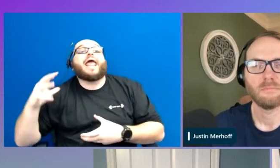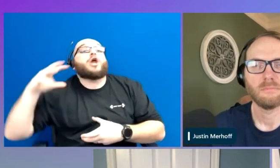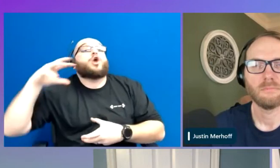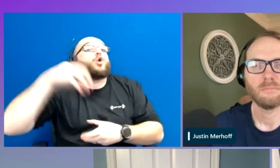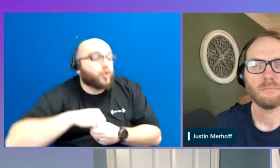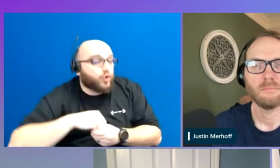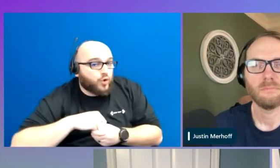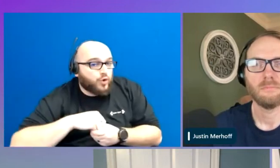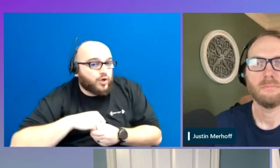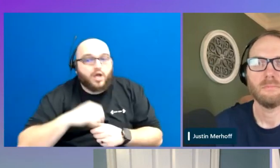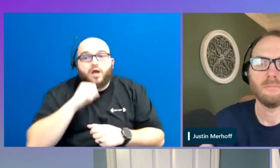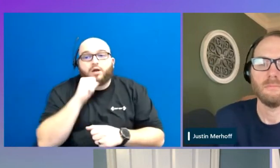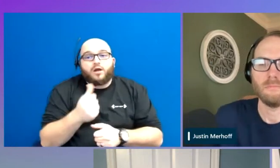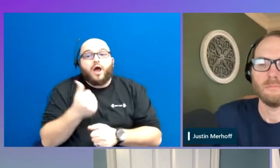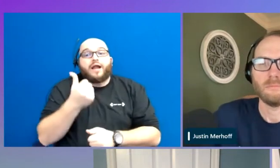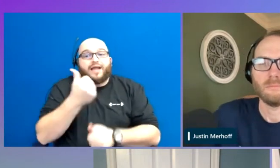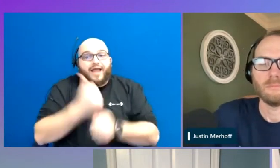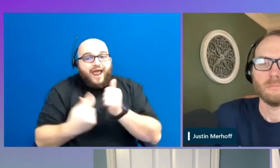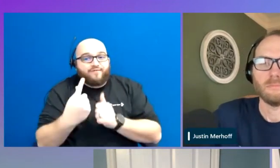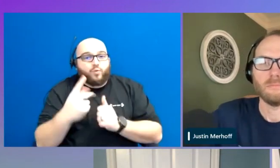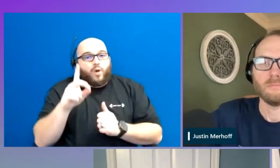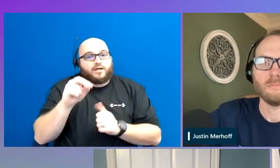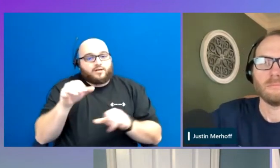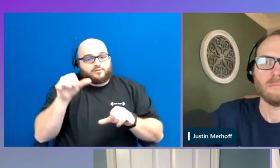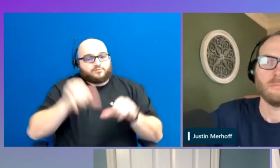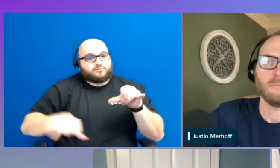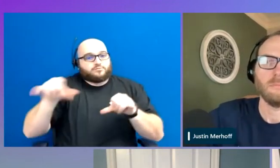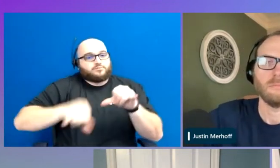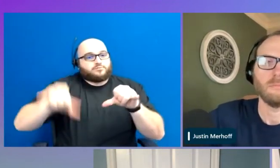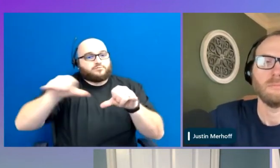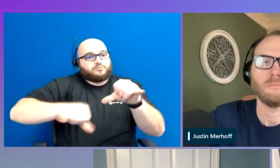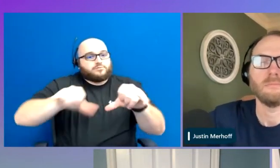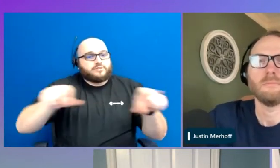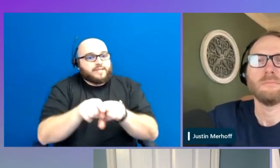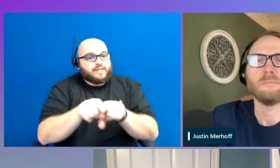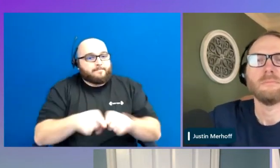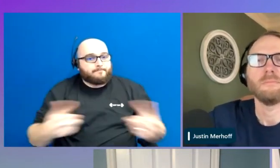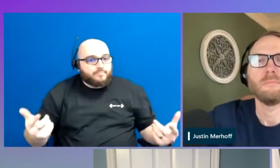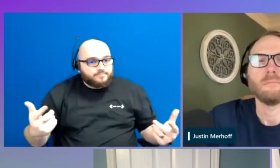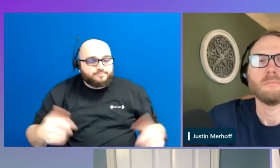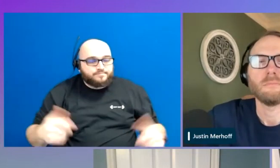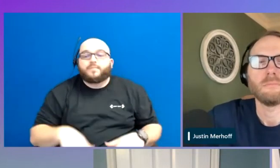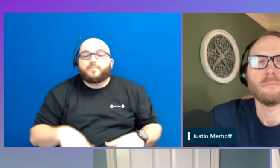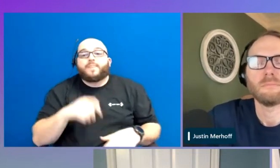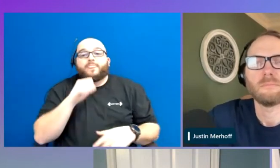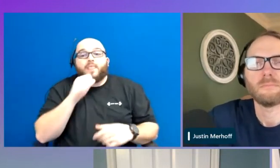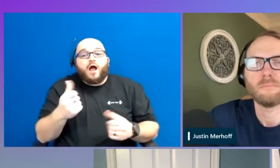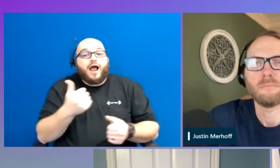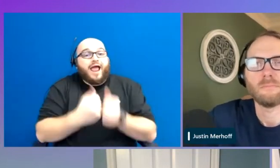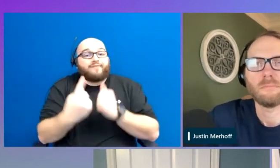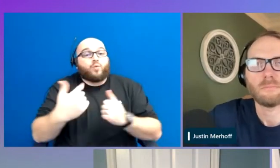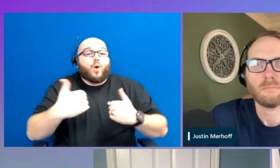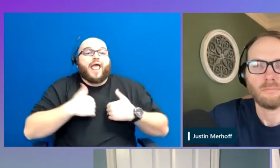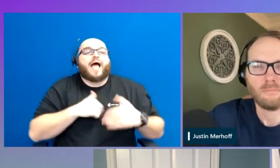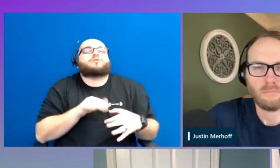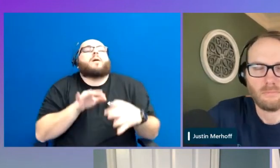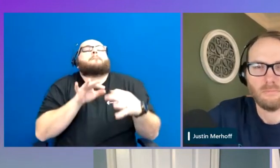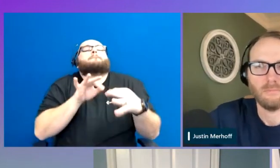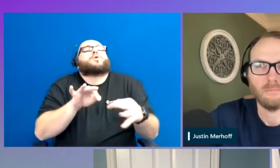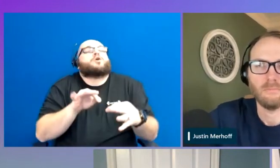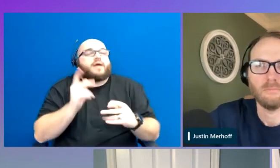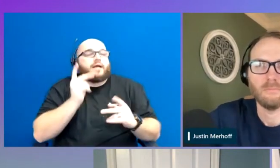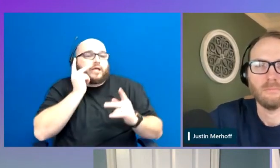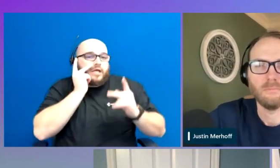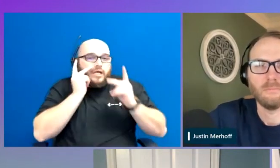not everyone does things the same way. Not everyone has perfect vision